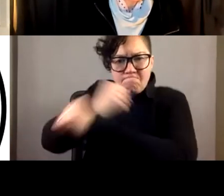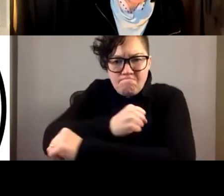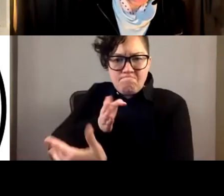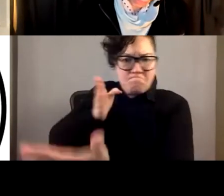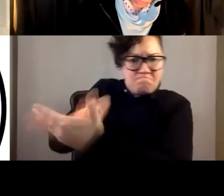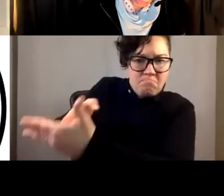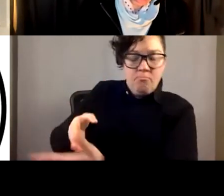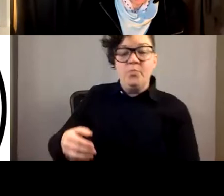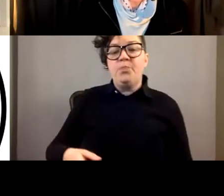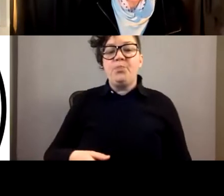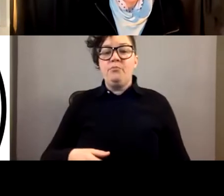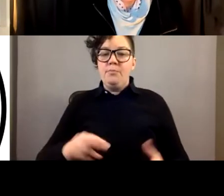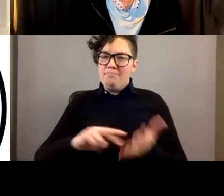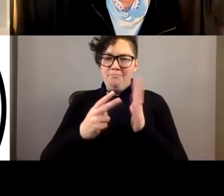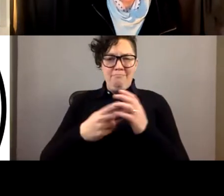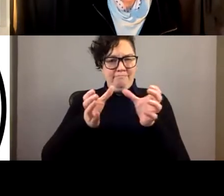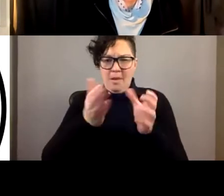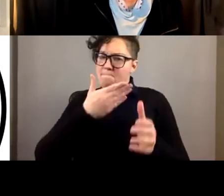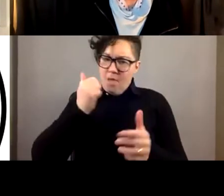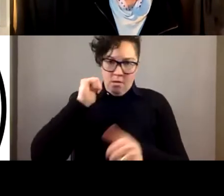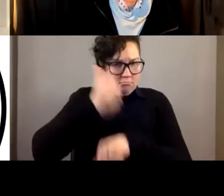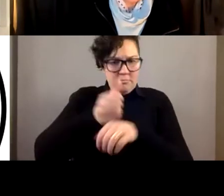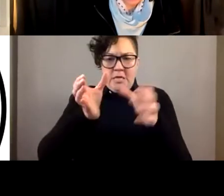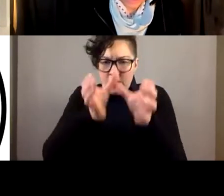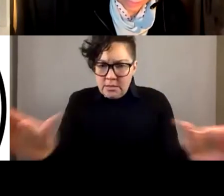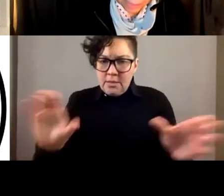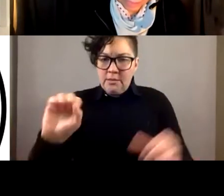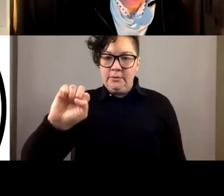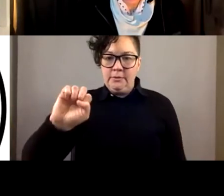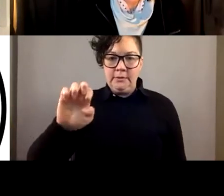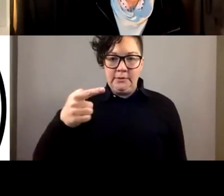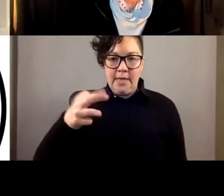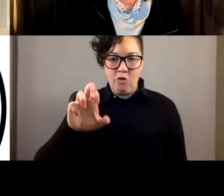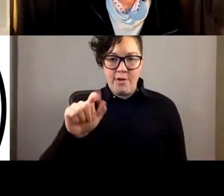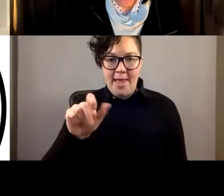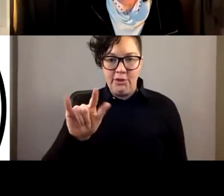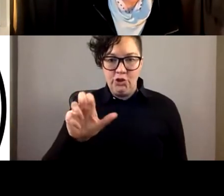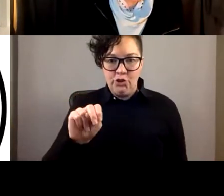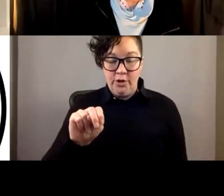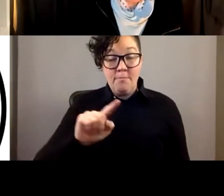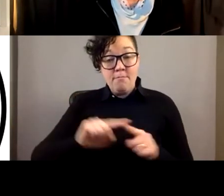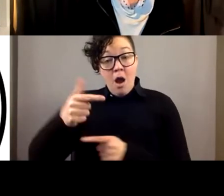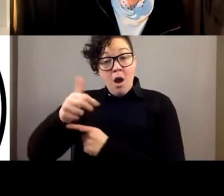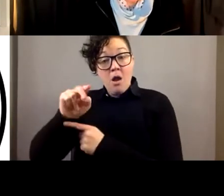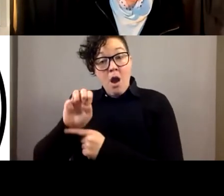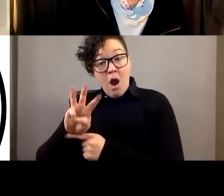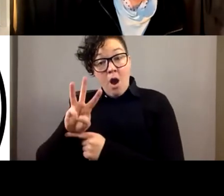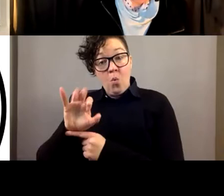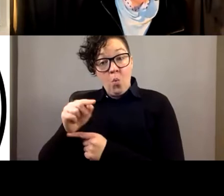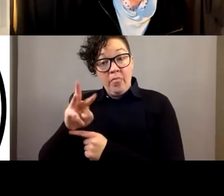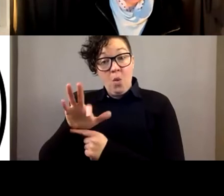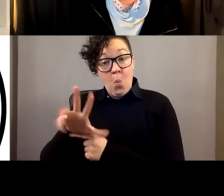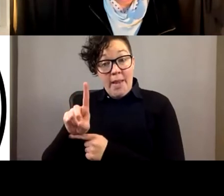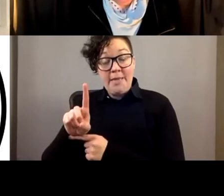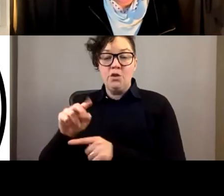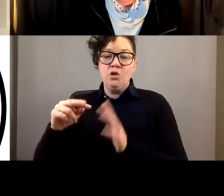this social context, Gone with the Wind offered, and really until this day, the sentimental balm of plucky and endearing